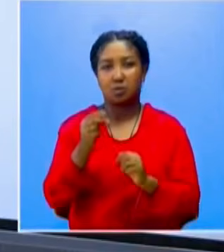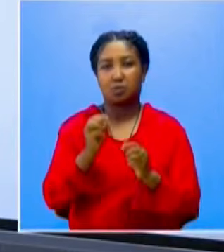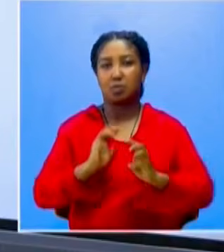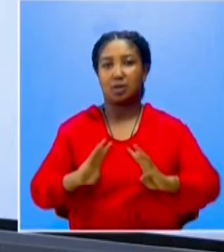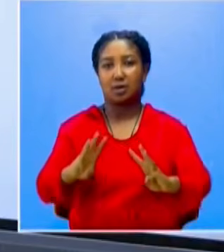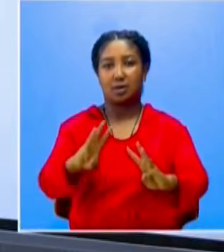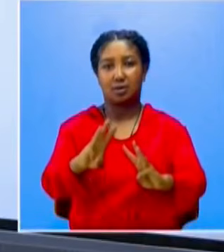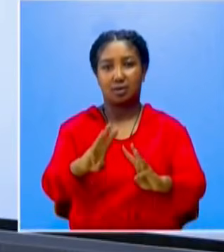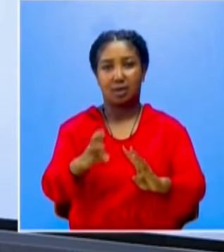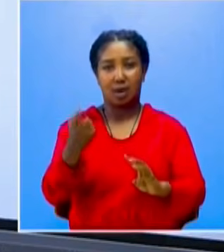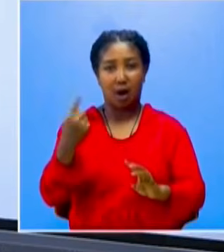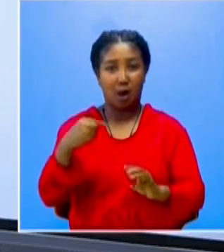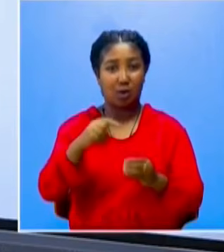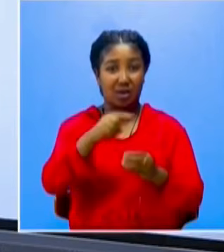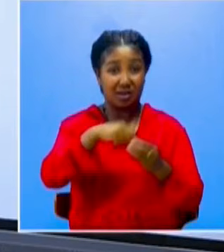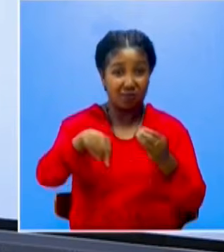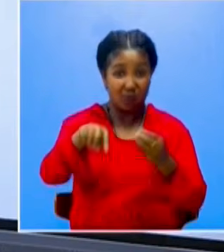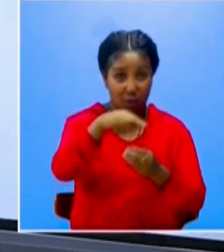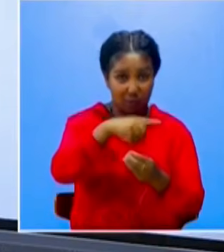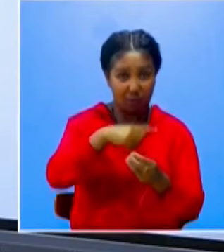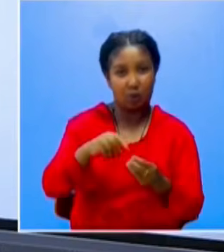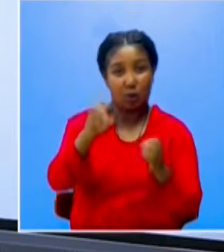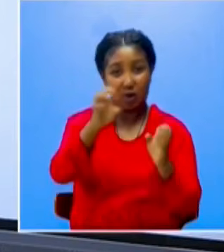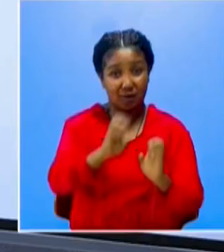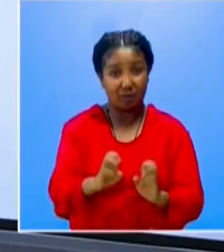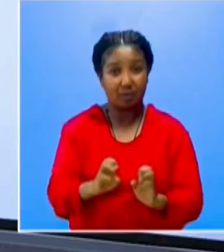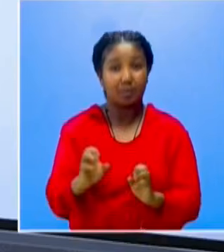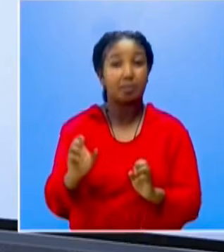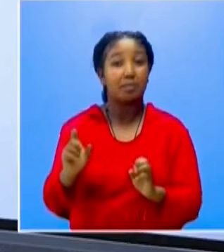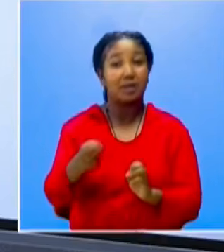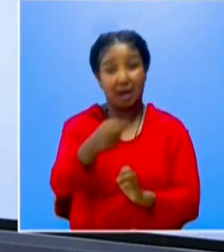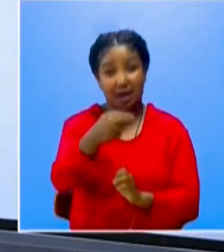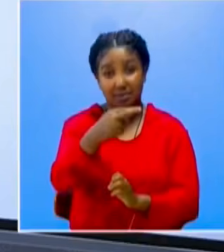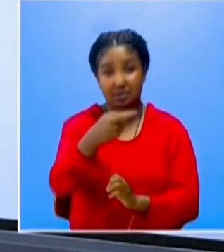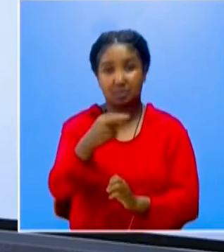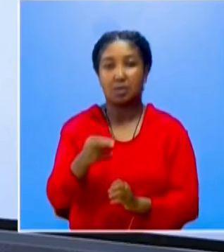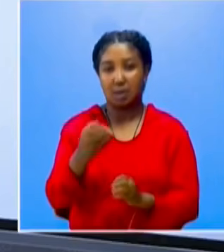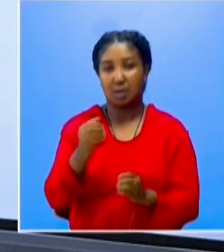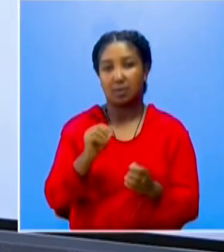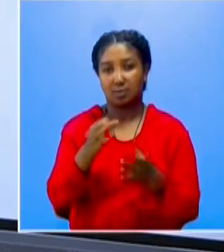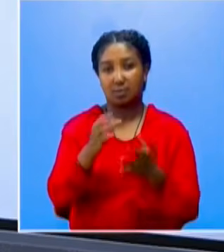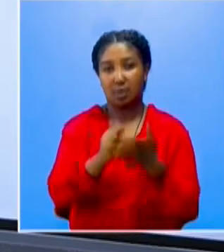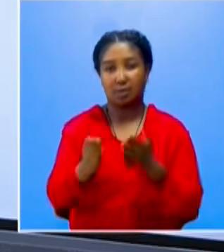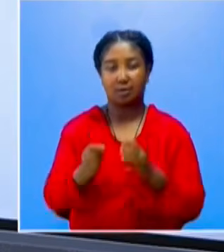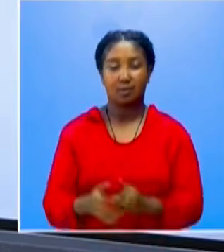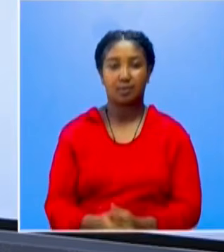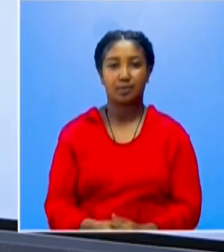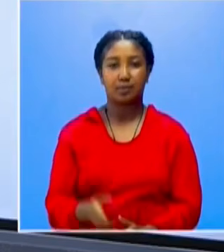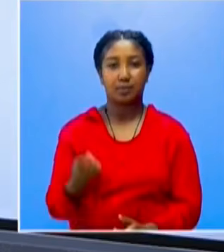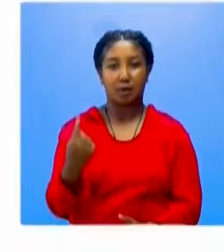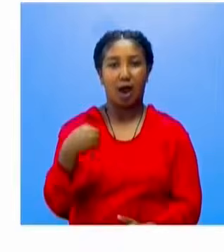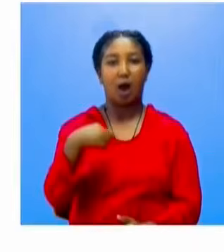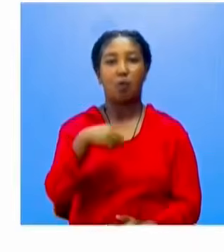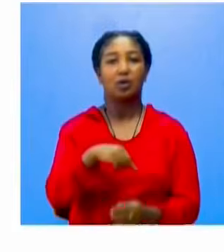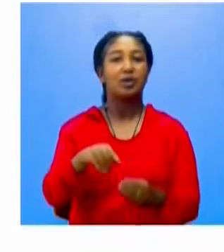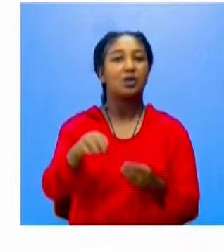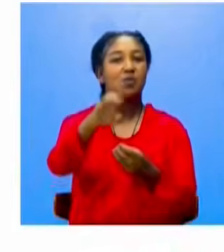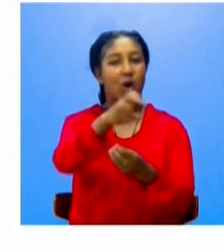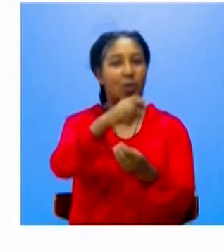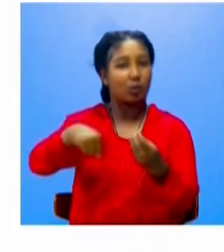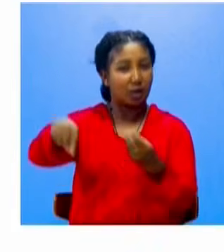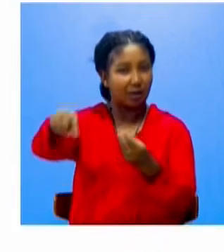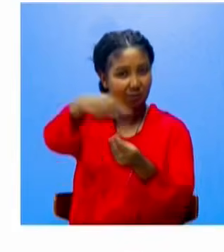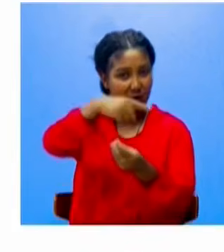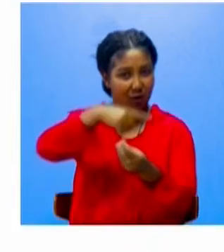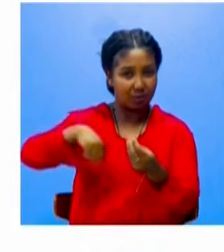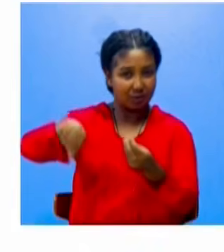what? Our environment becomes dirty. Let me jot it down. Our environment